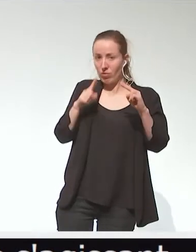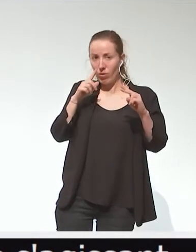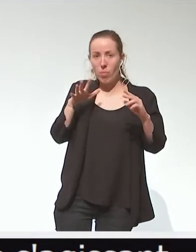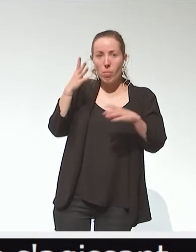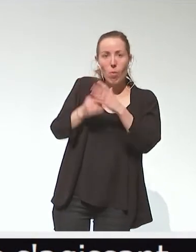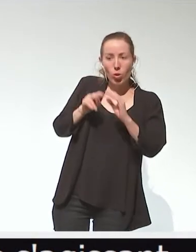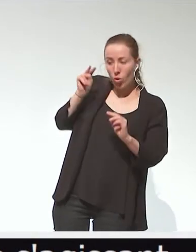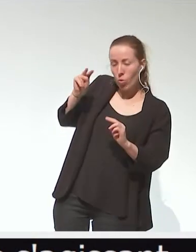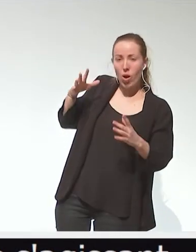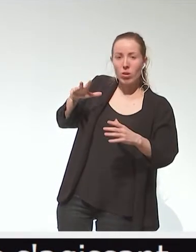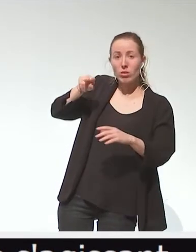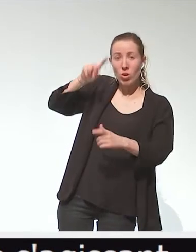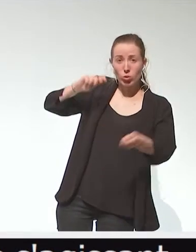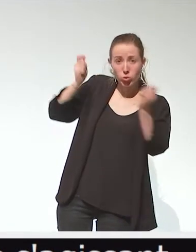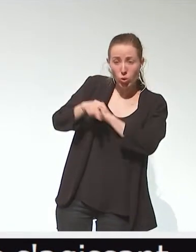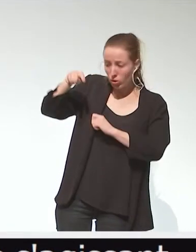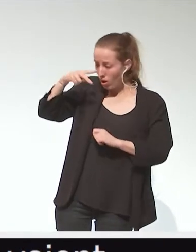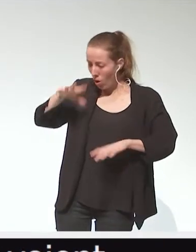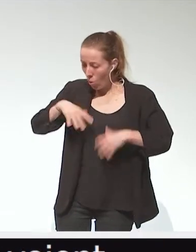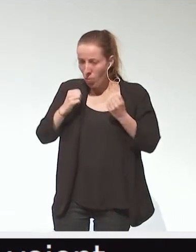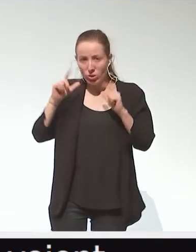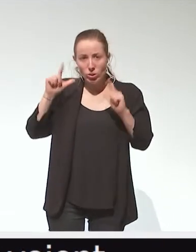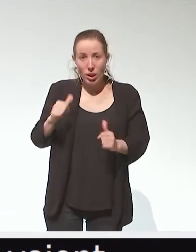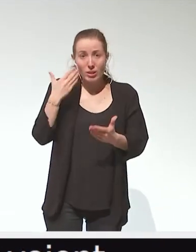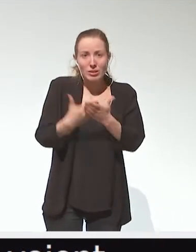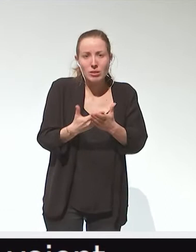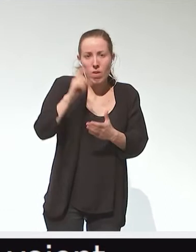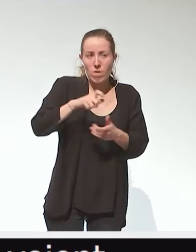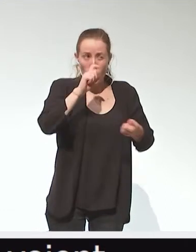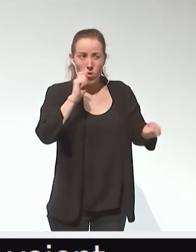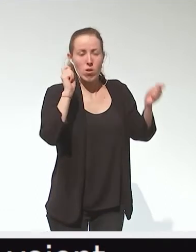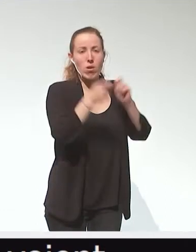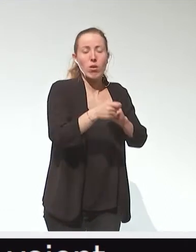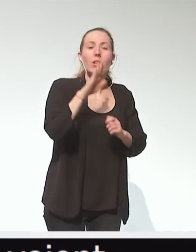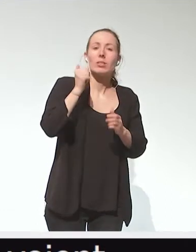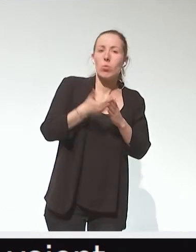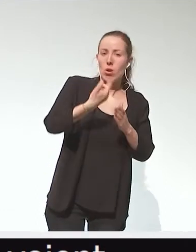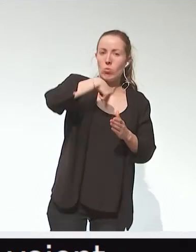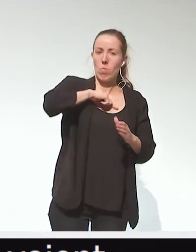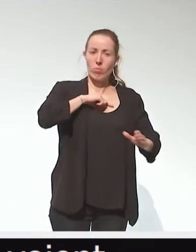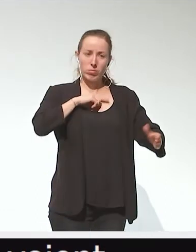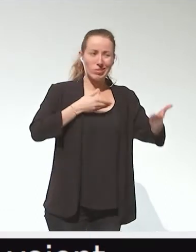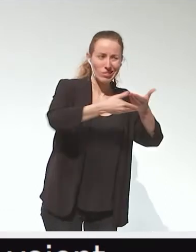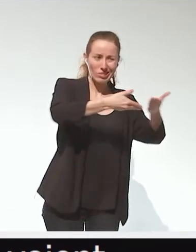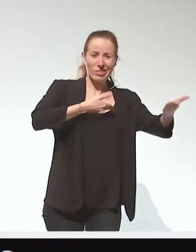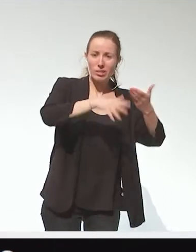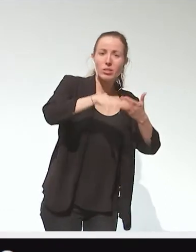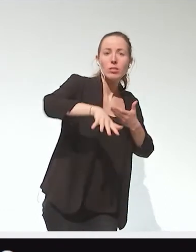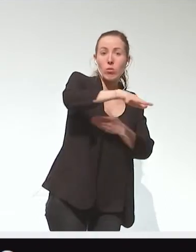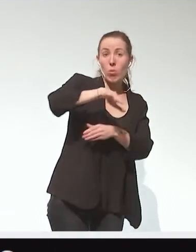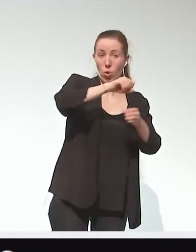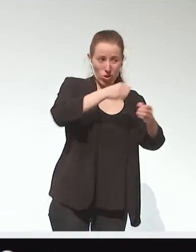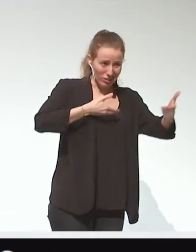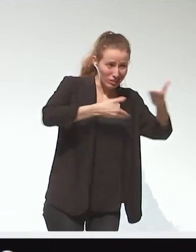the employer and the person with disabilities, but we never talk about the colleagues. In Romania, we have